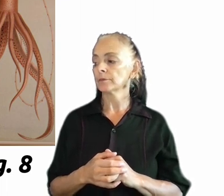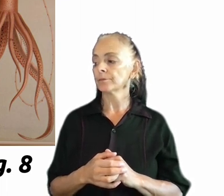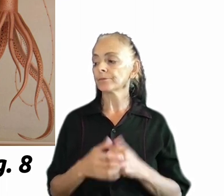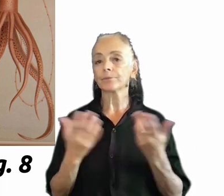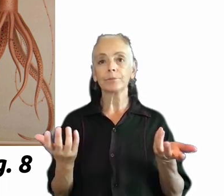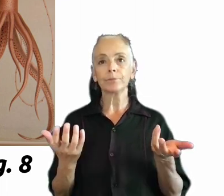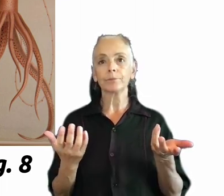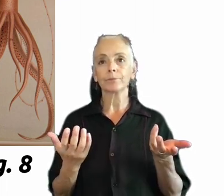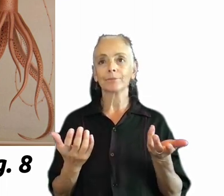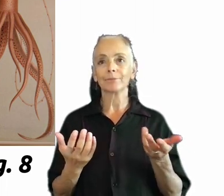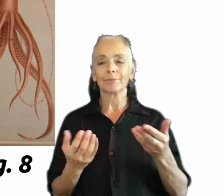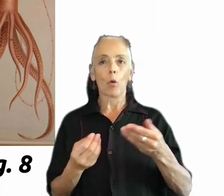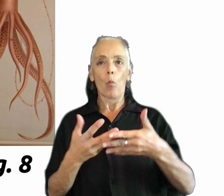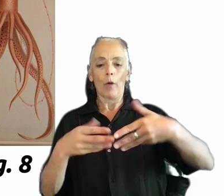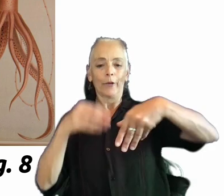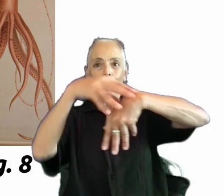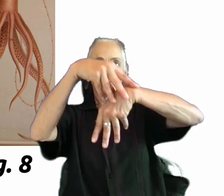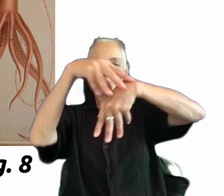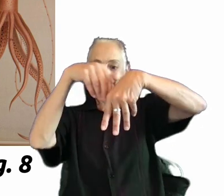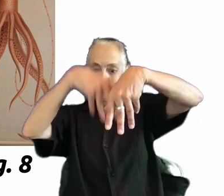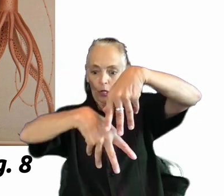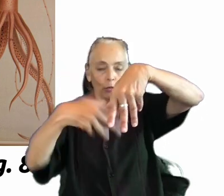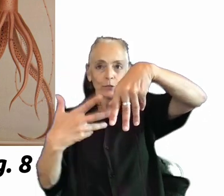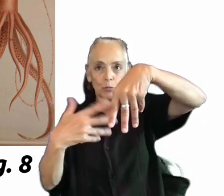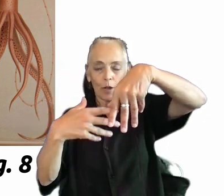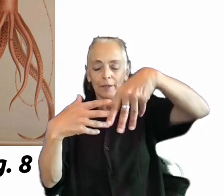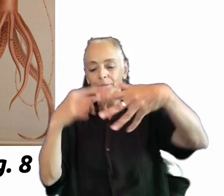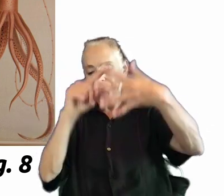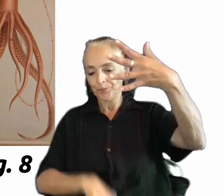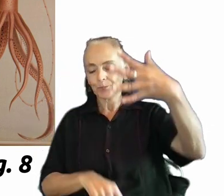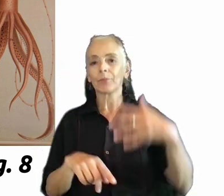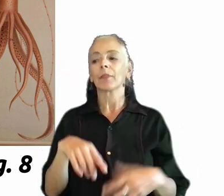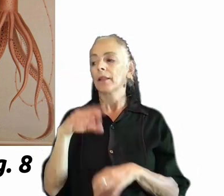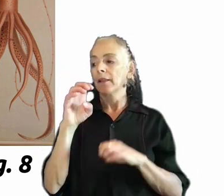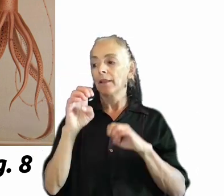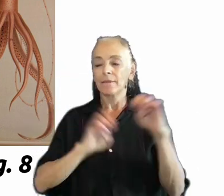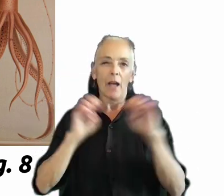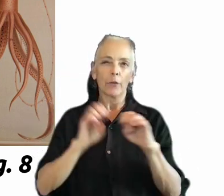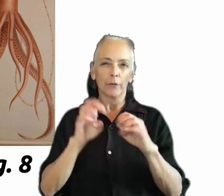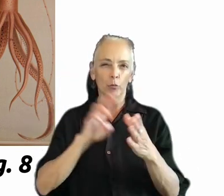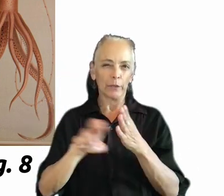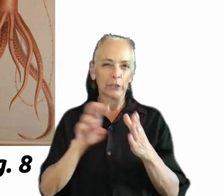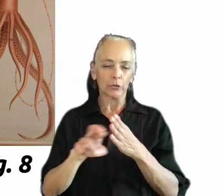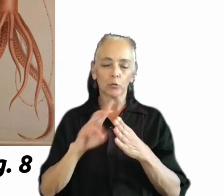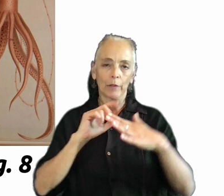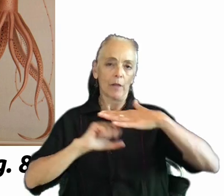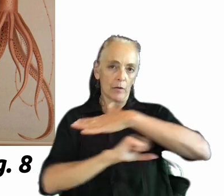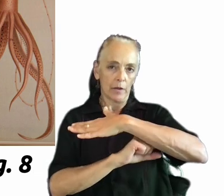so what were the tentacles again so if we said evaluative research is kind of the foundation of our research